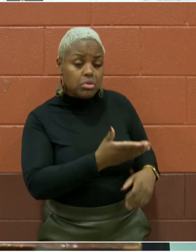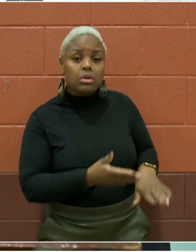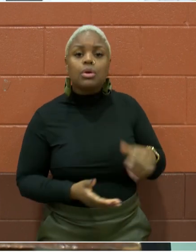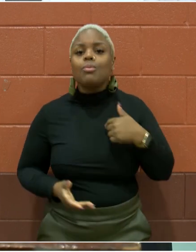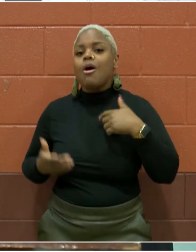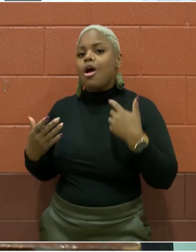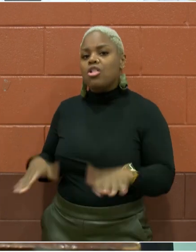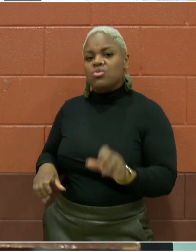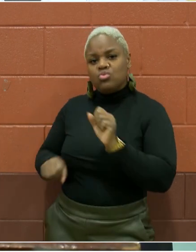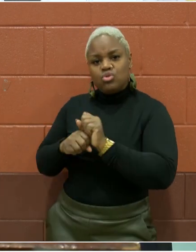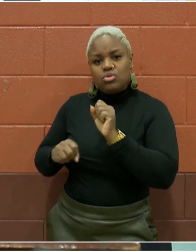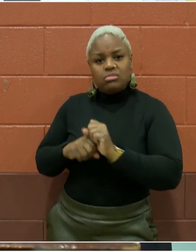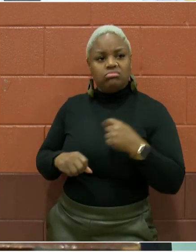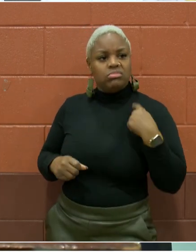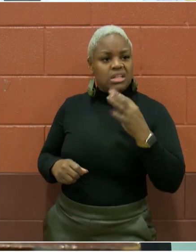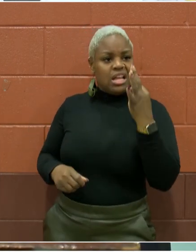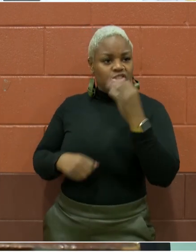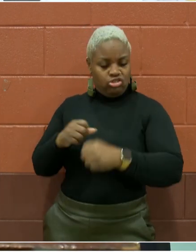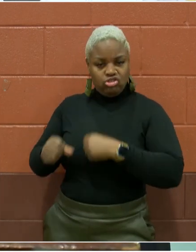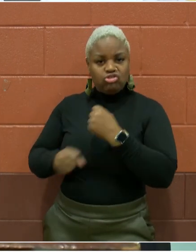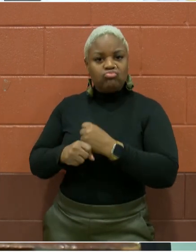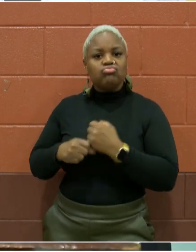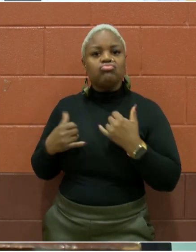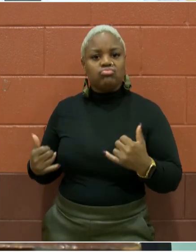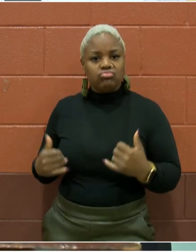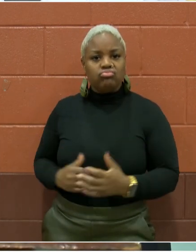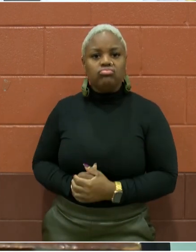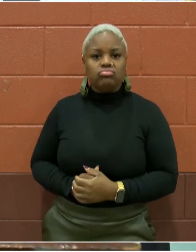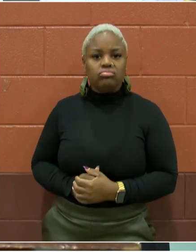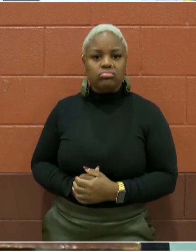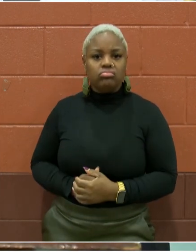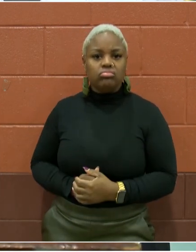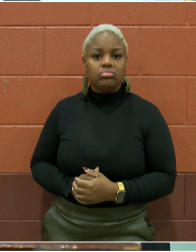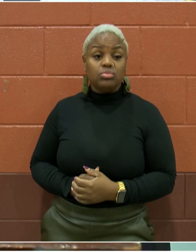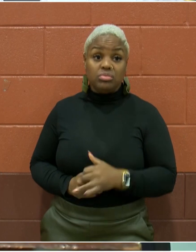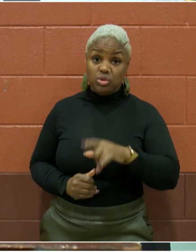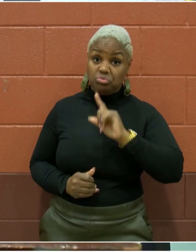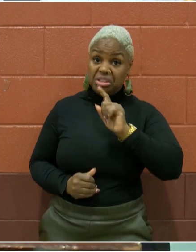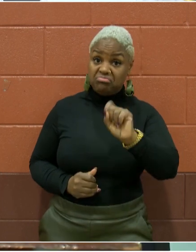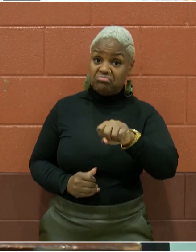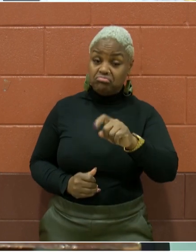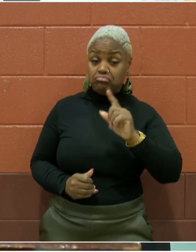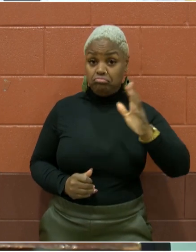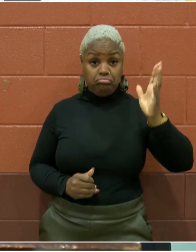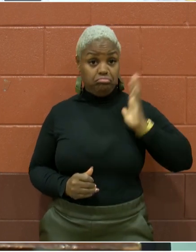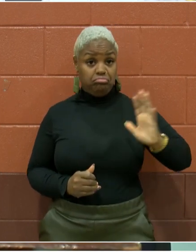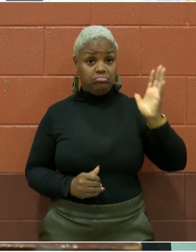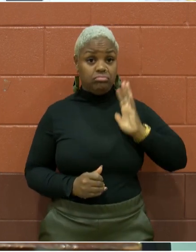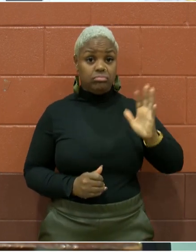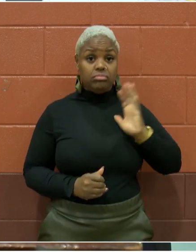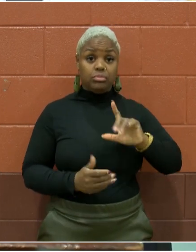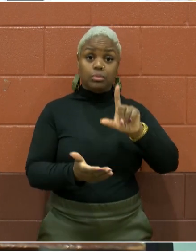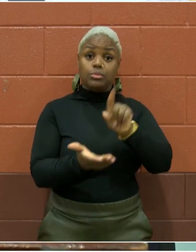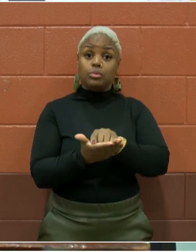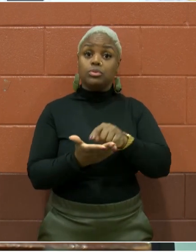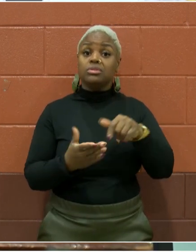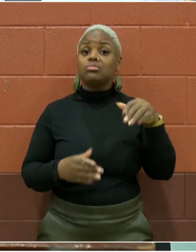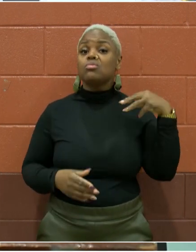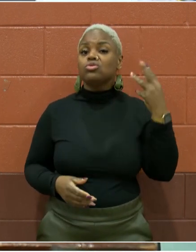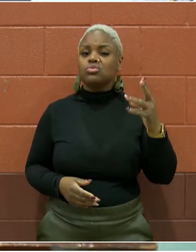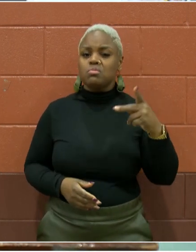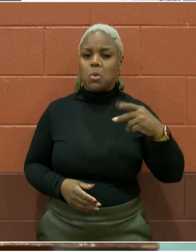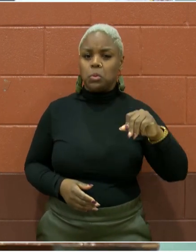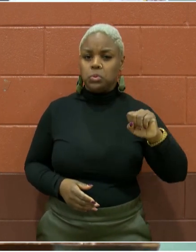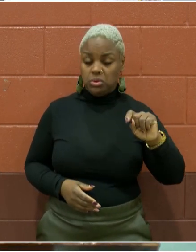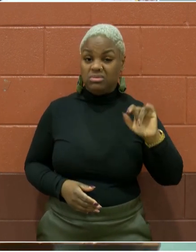years, actually. It goes back to the period when the Washington Post was looking at their 1,000